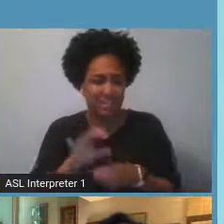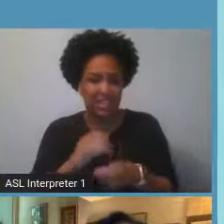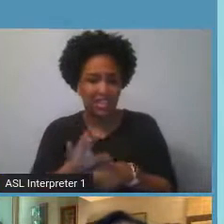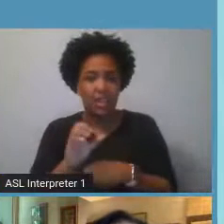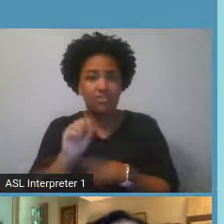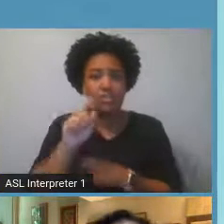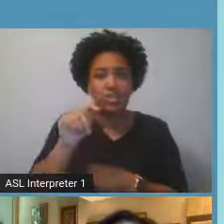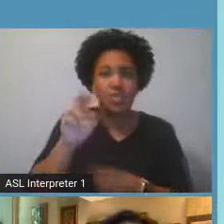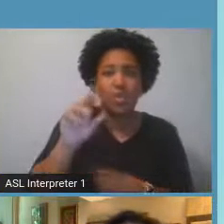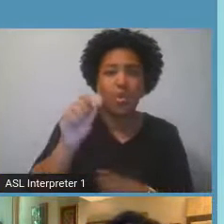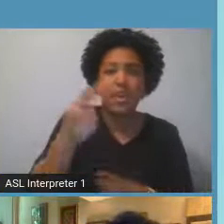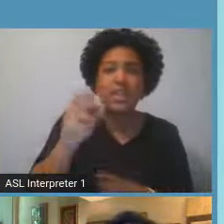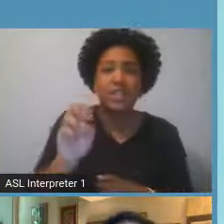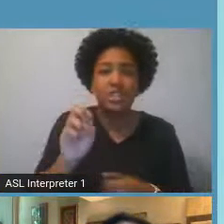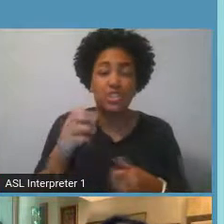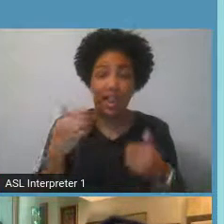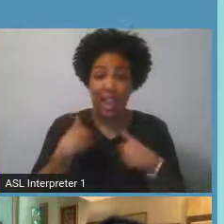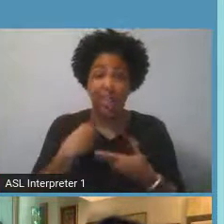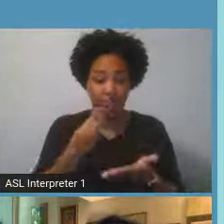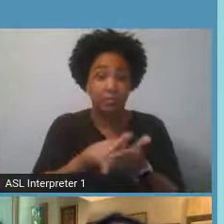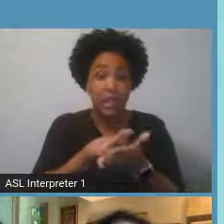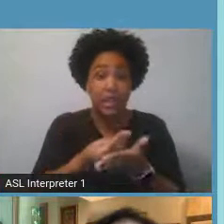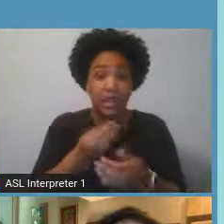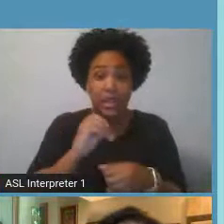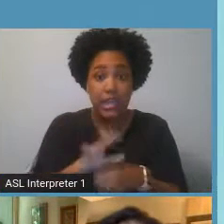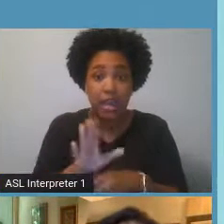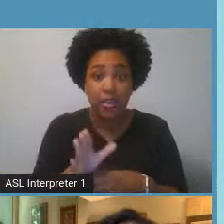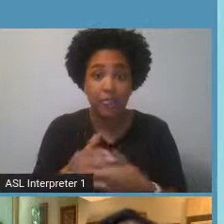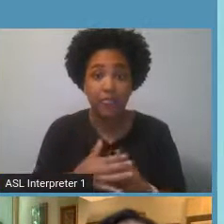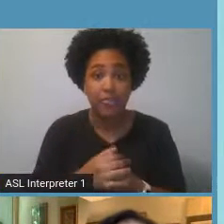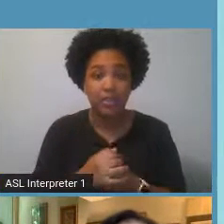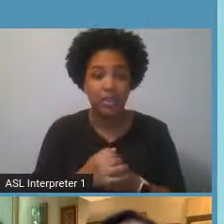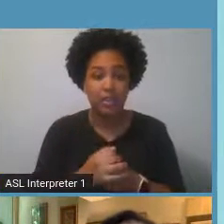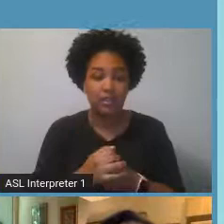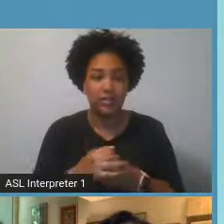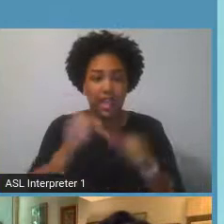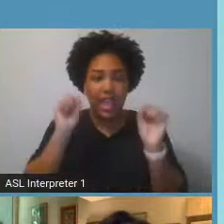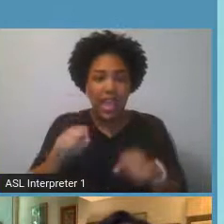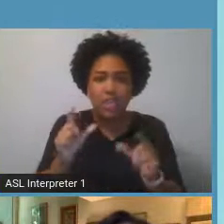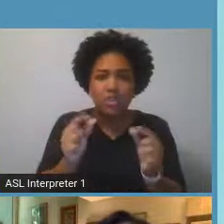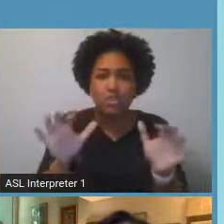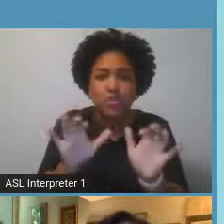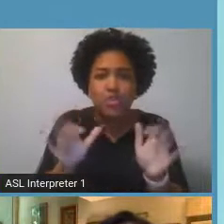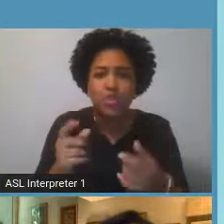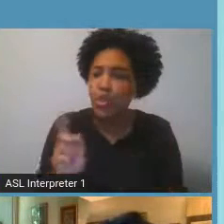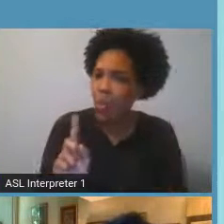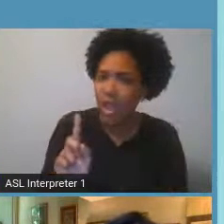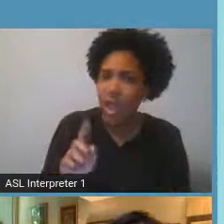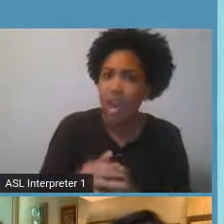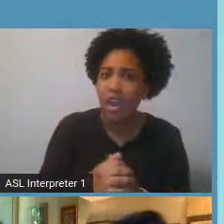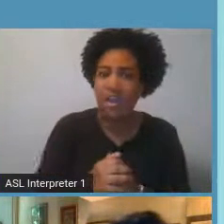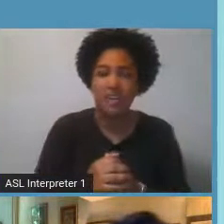have adequate funding? Do I need to write a grant? Is this something that we can do in-house? Do we have the infrastructure, the space, and the